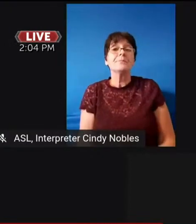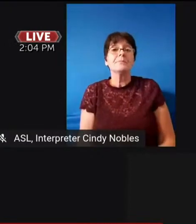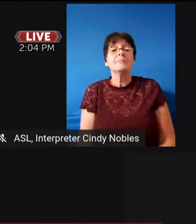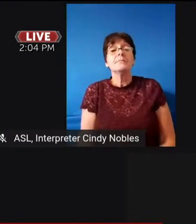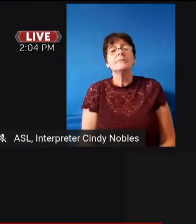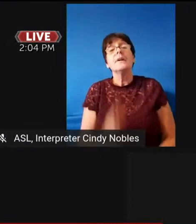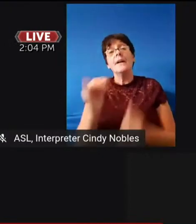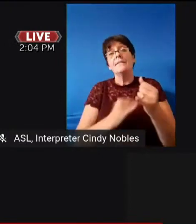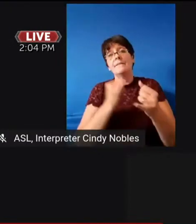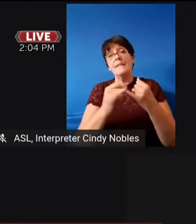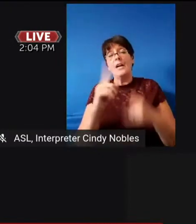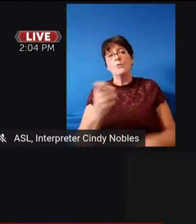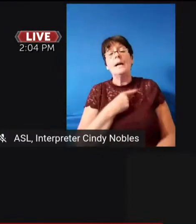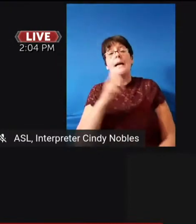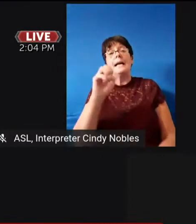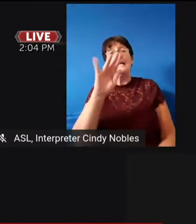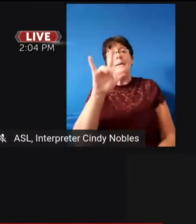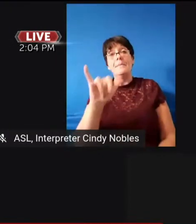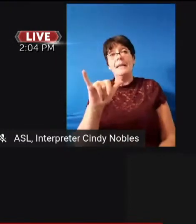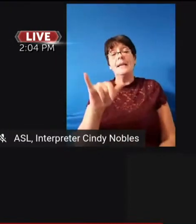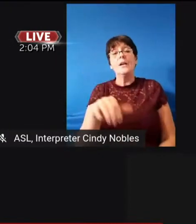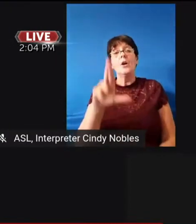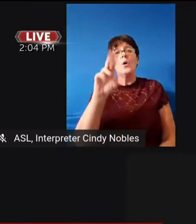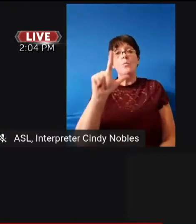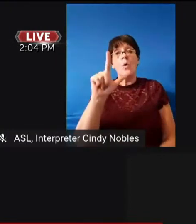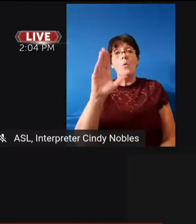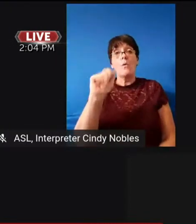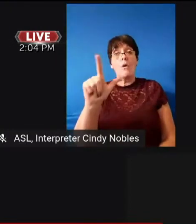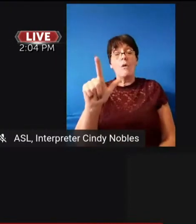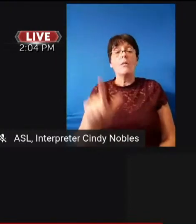Final question, Emily Kopp, roll call.